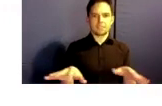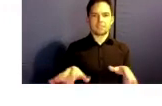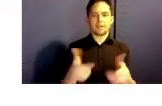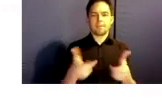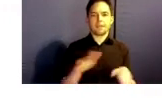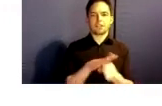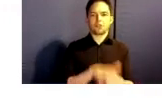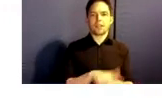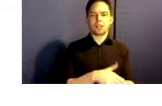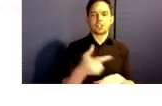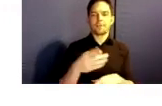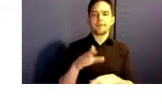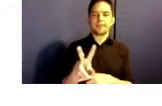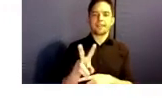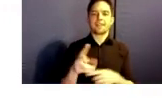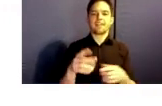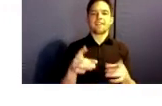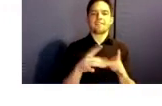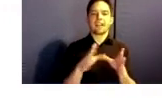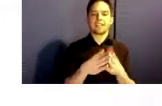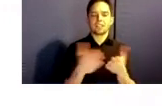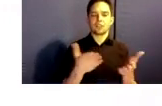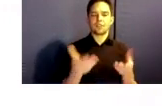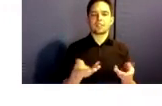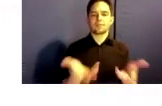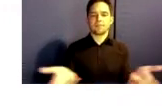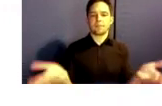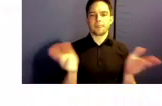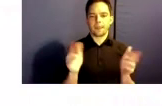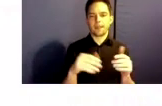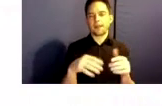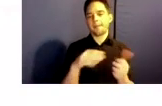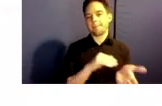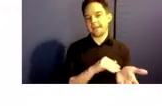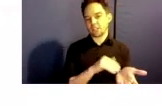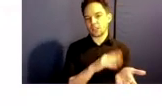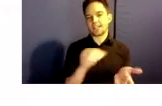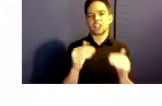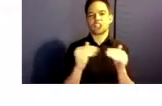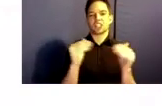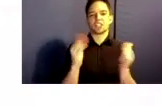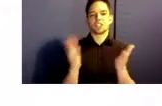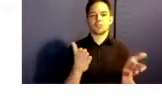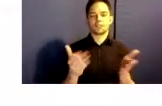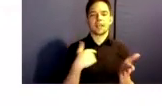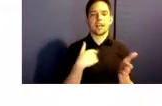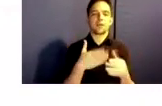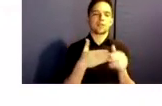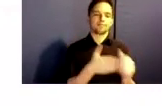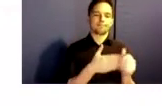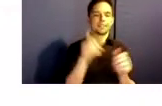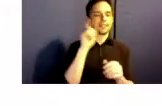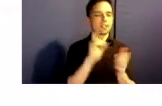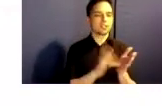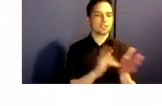violence-related services, in particular medical and justice services. So for example, I was heading a sexual assault referral